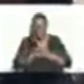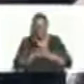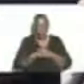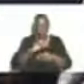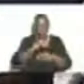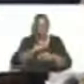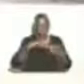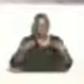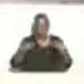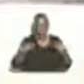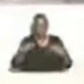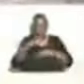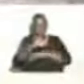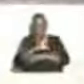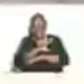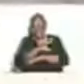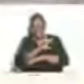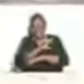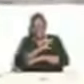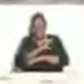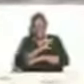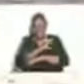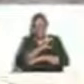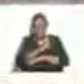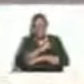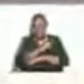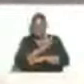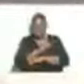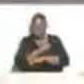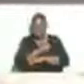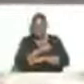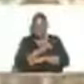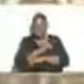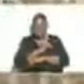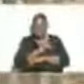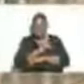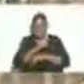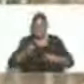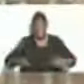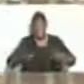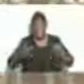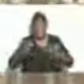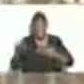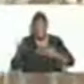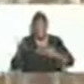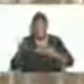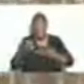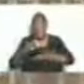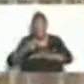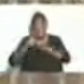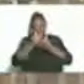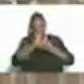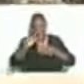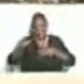the Honorable Clay Sweeting, says Bahamians residing in unregulated communities will receive temporary housing. Meantime, as officials get